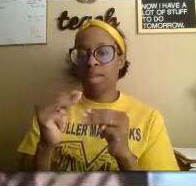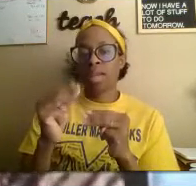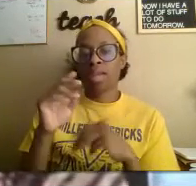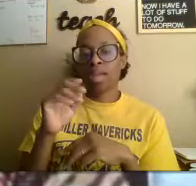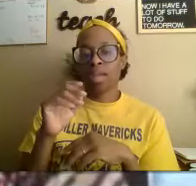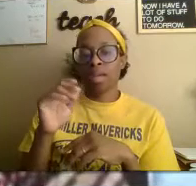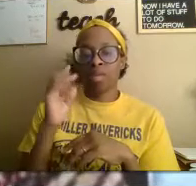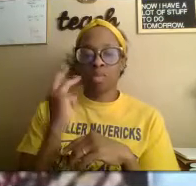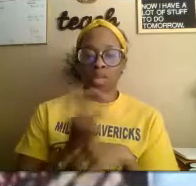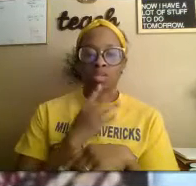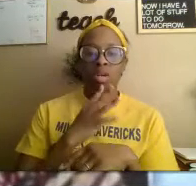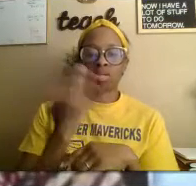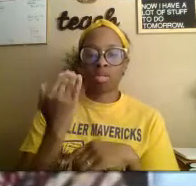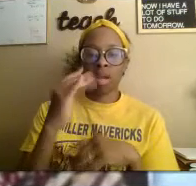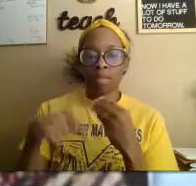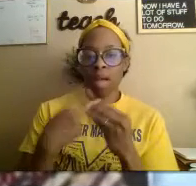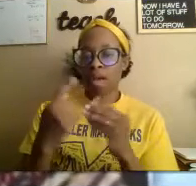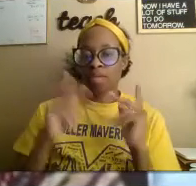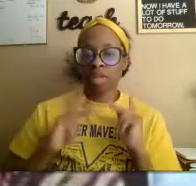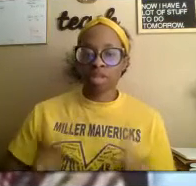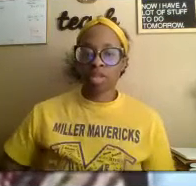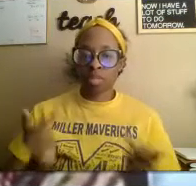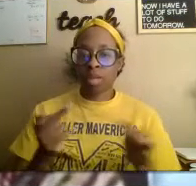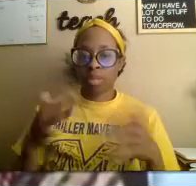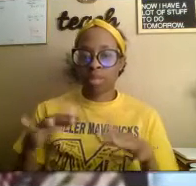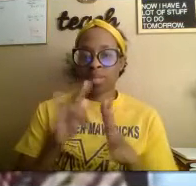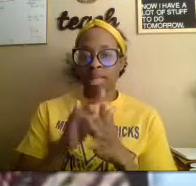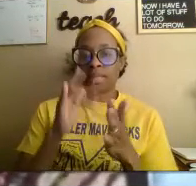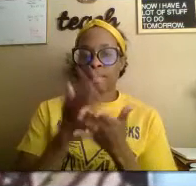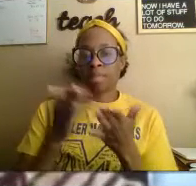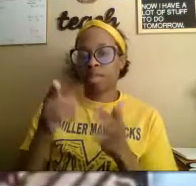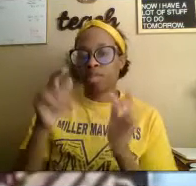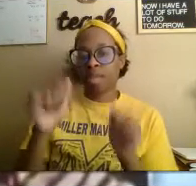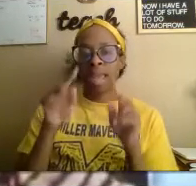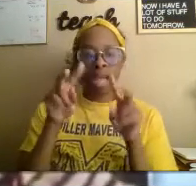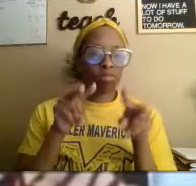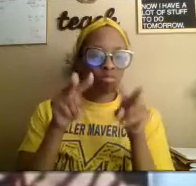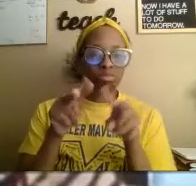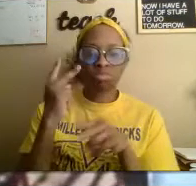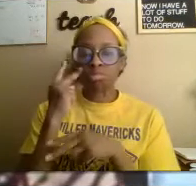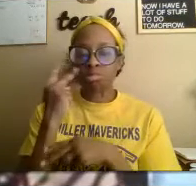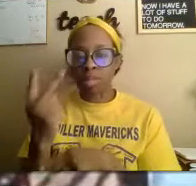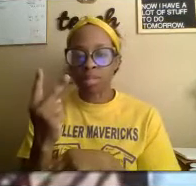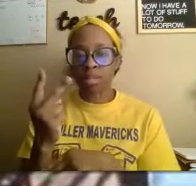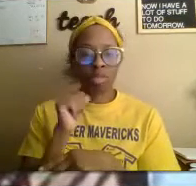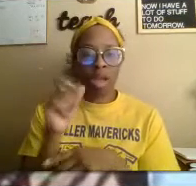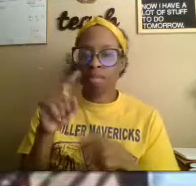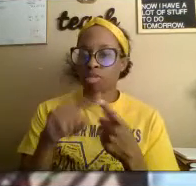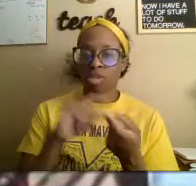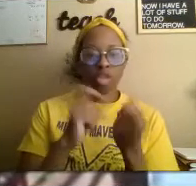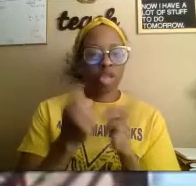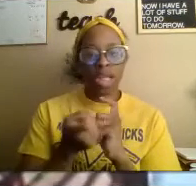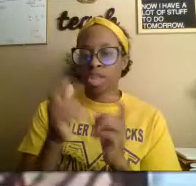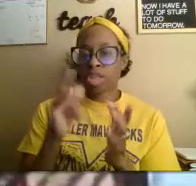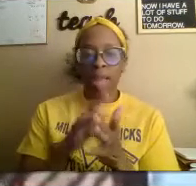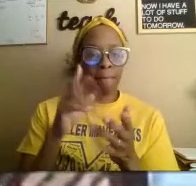Yesterday we talked about physical properties and how that is something that you can observe. You don't have to change that piece of matter or that substance